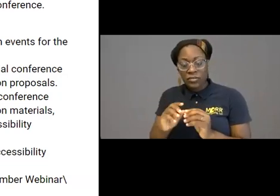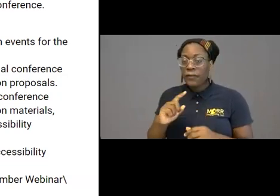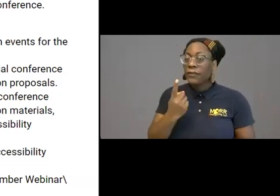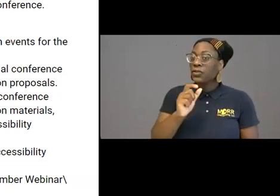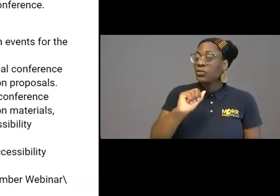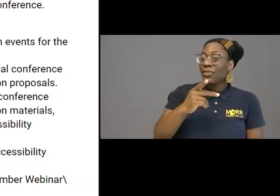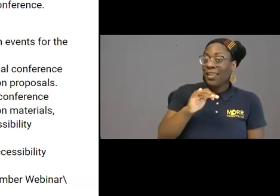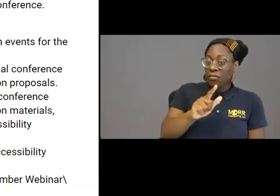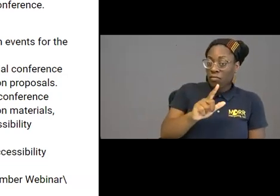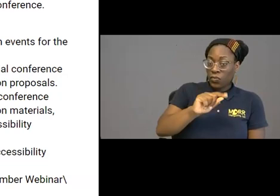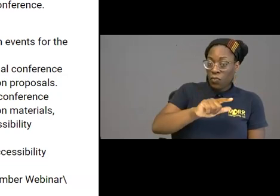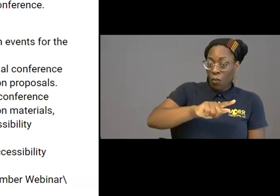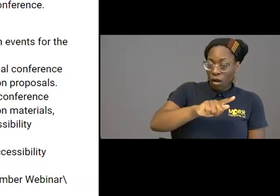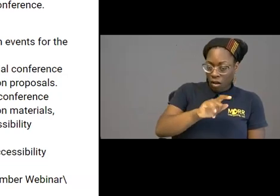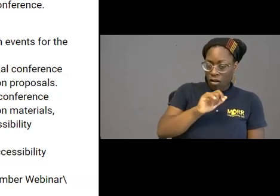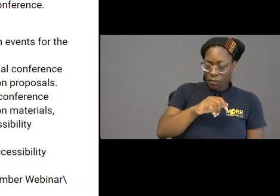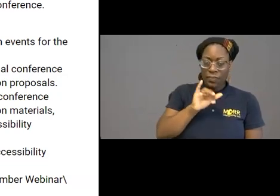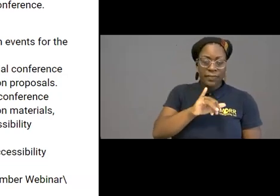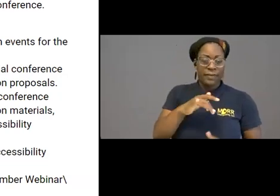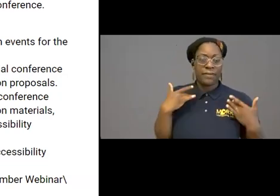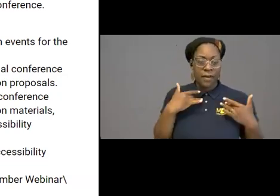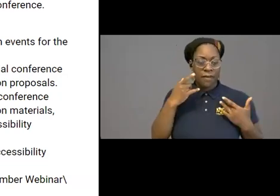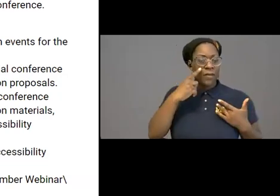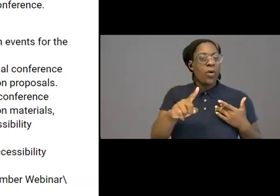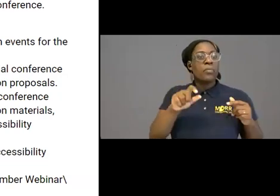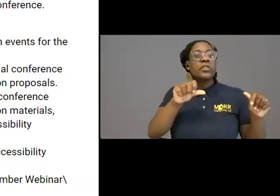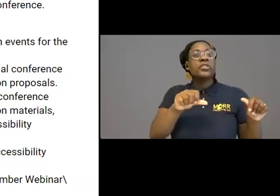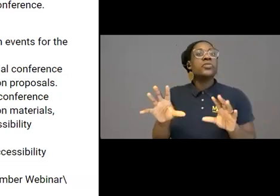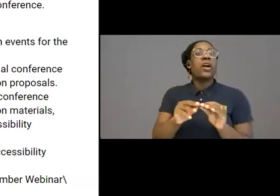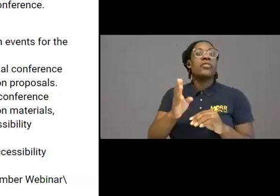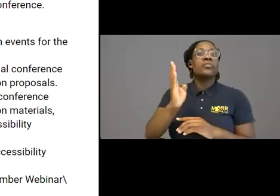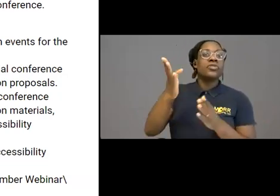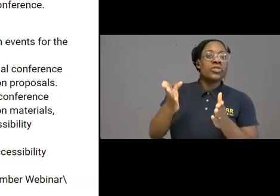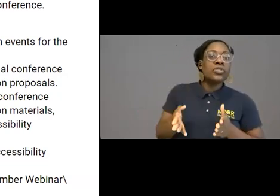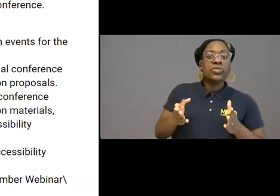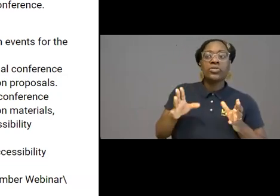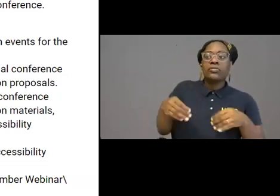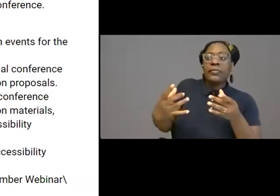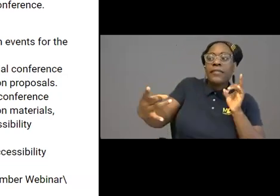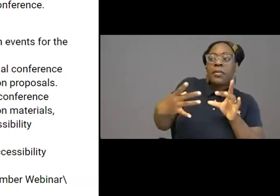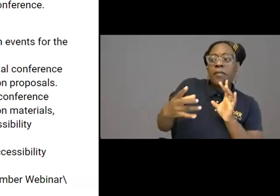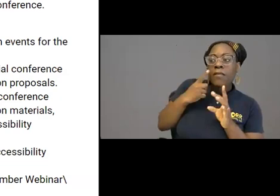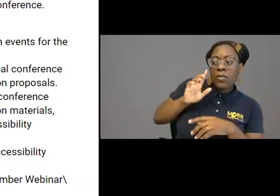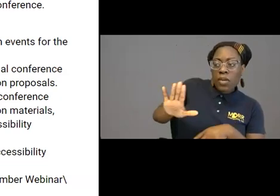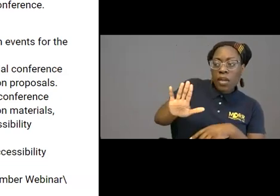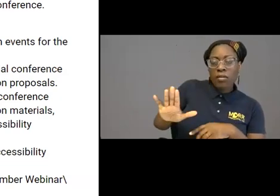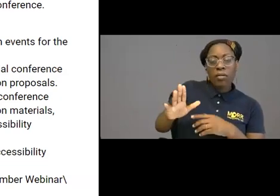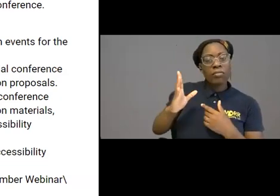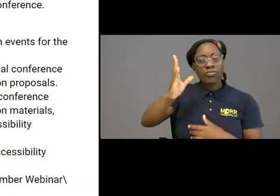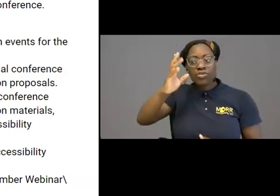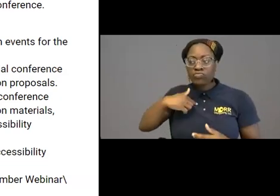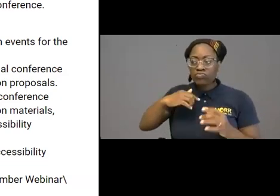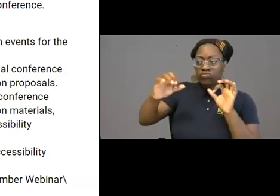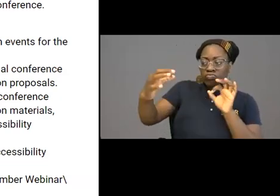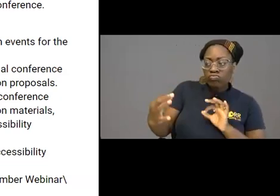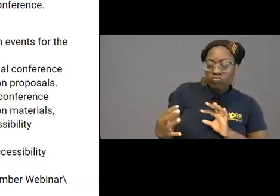September 2021 was an event for conference presenters to get feedback on their conference materials with a specific emphasis on helping